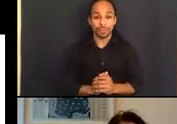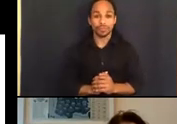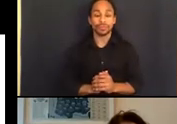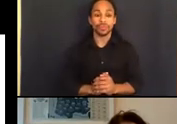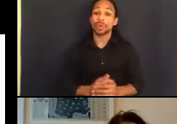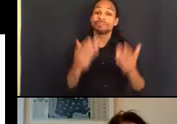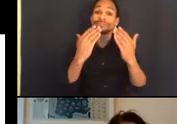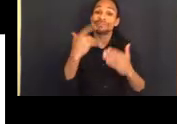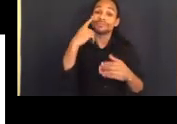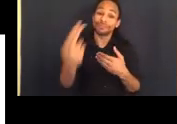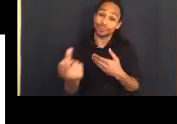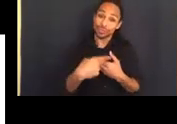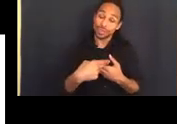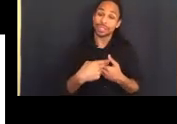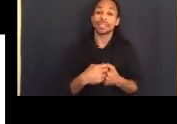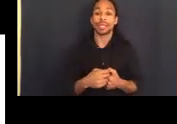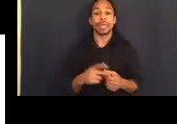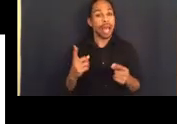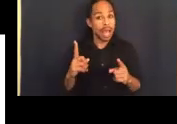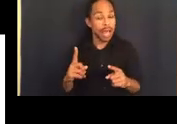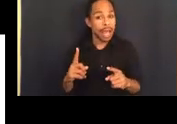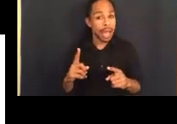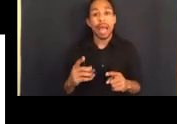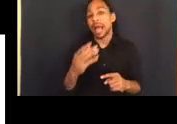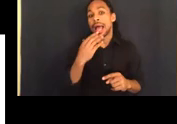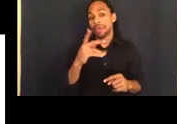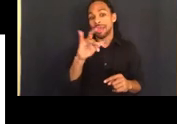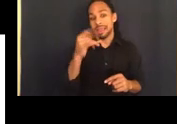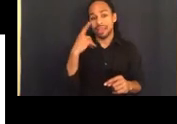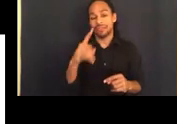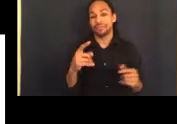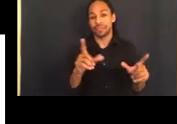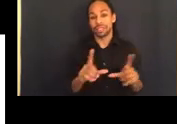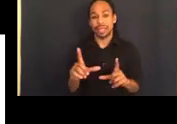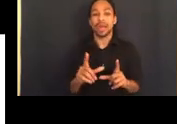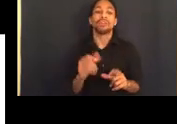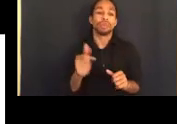Thanks for joining. Thanks, Kelly, for the slides. Can you go to the next slide?